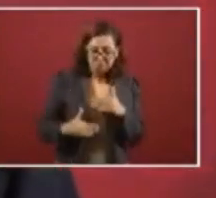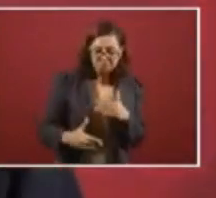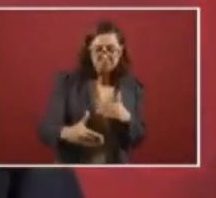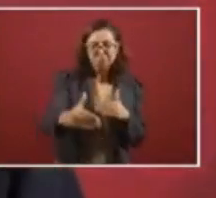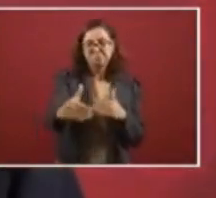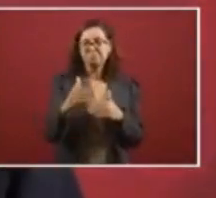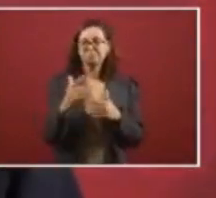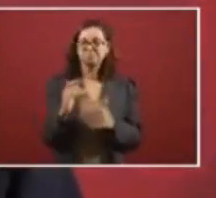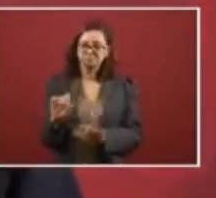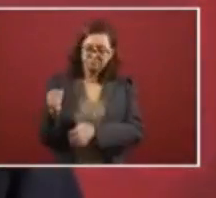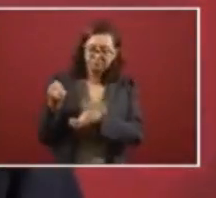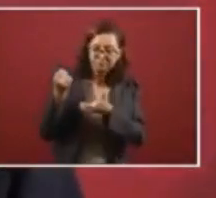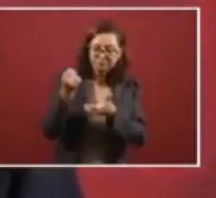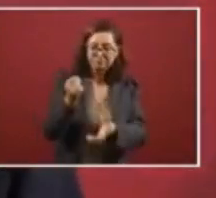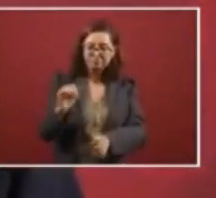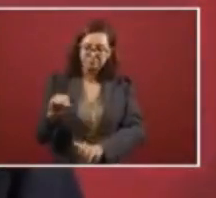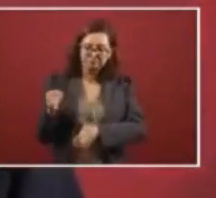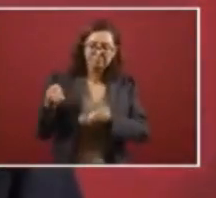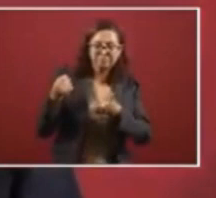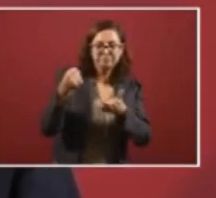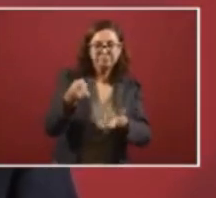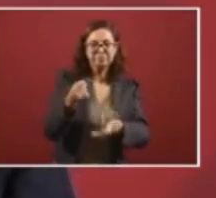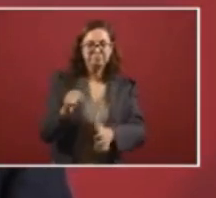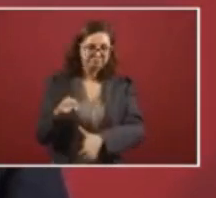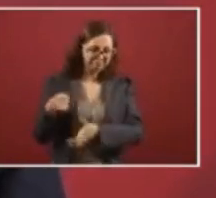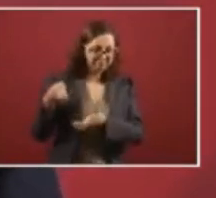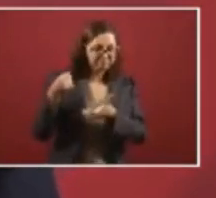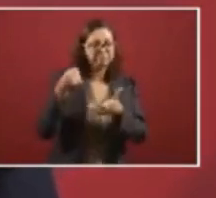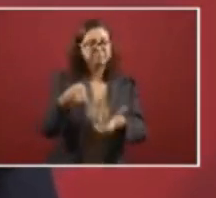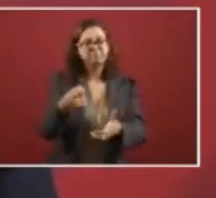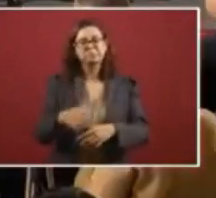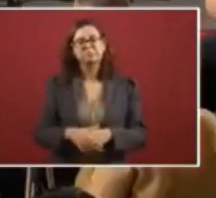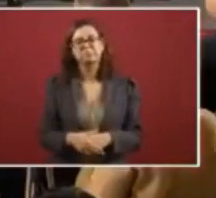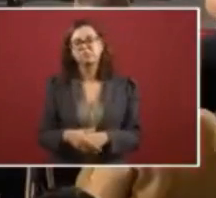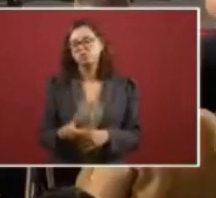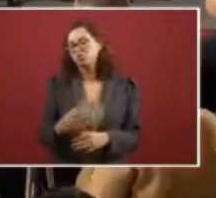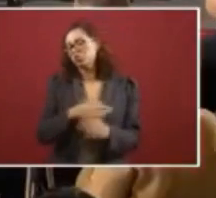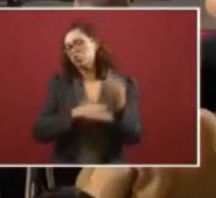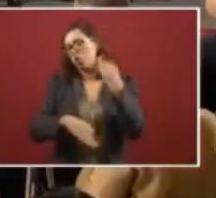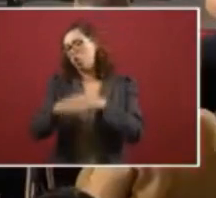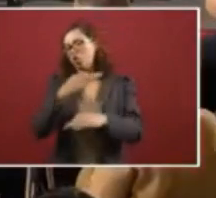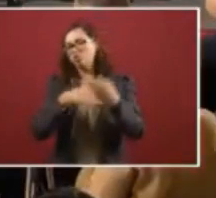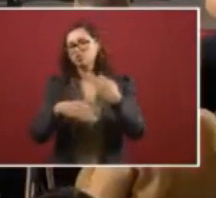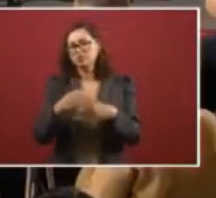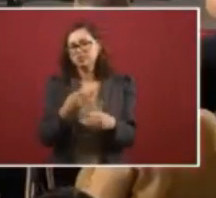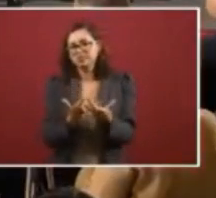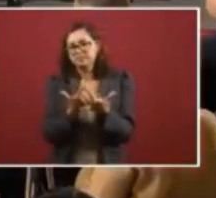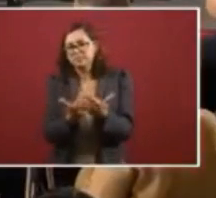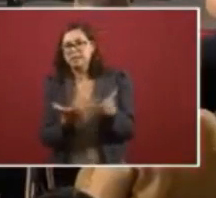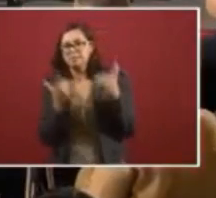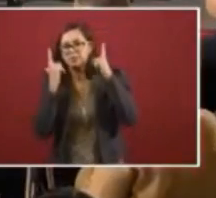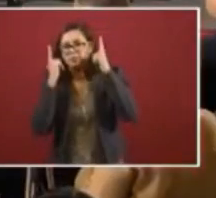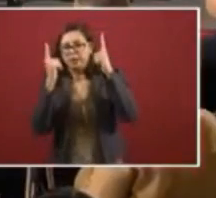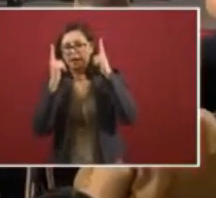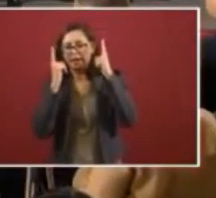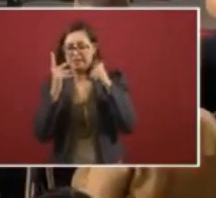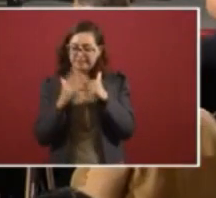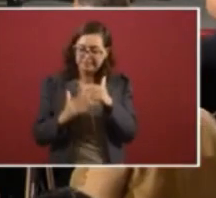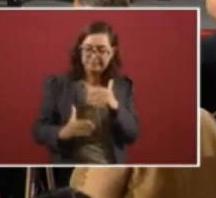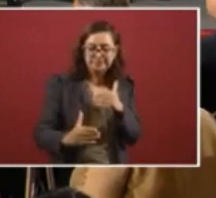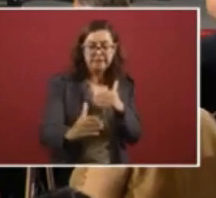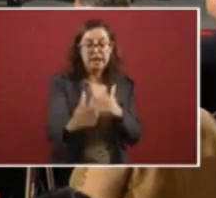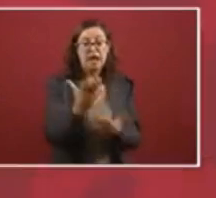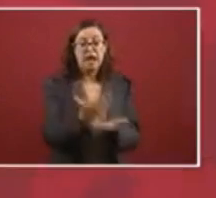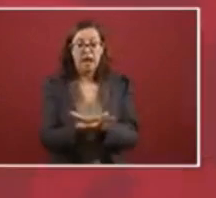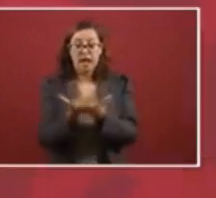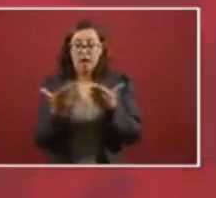a doubt, the initiation of a process of investment in this country, and we were all waiting for this. And I want to say that